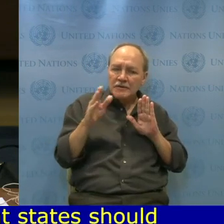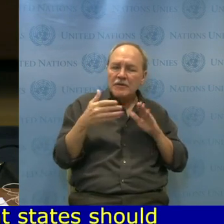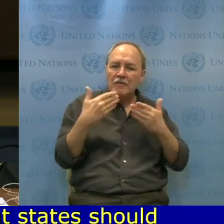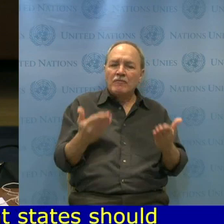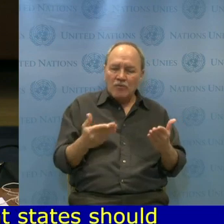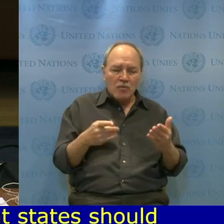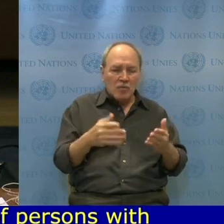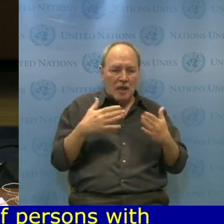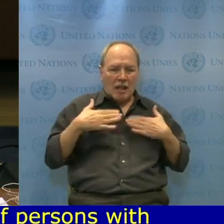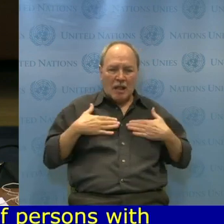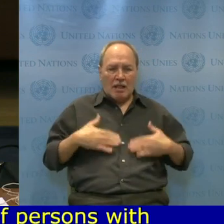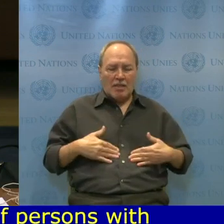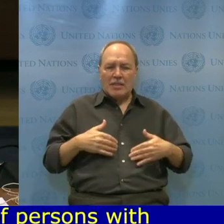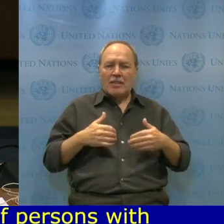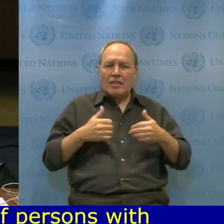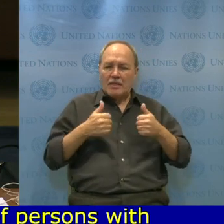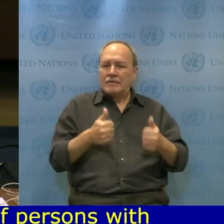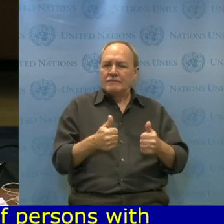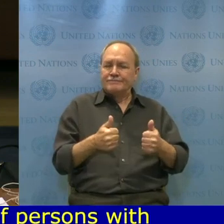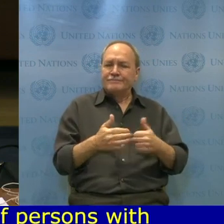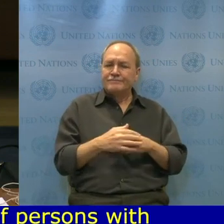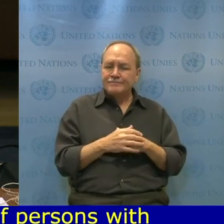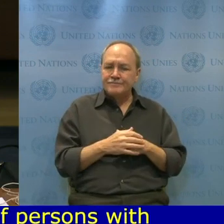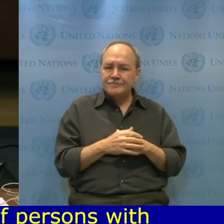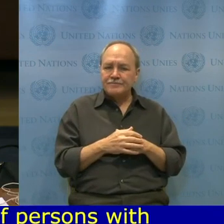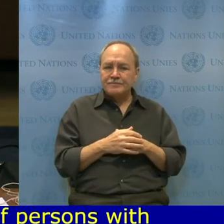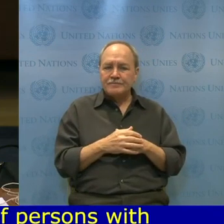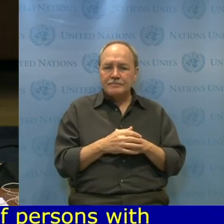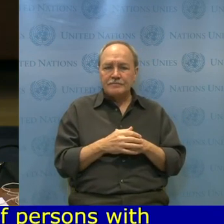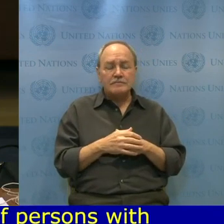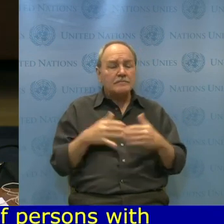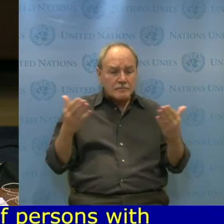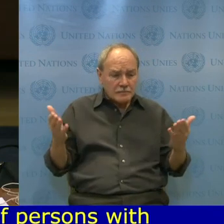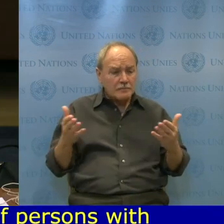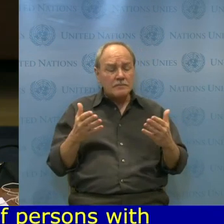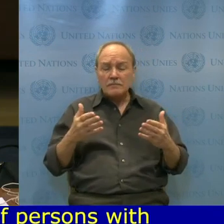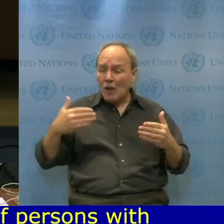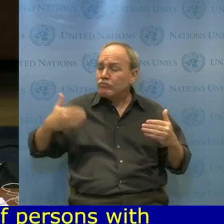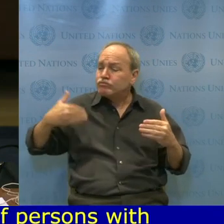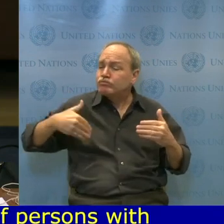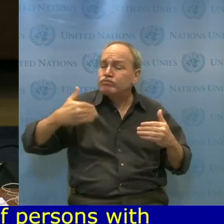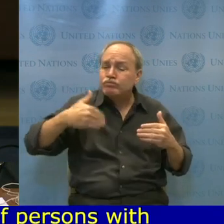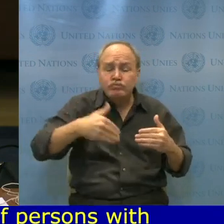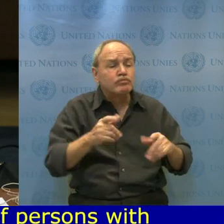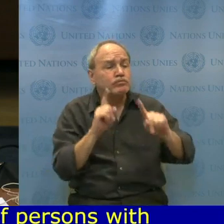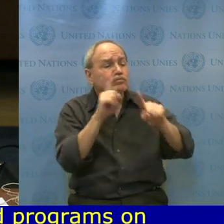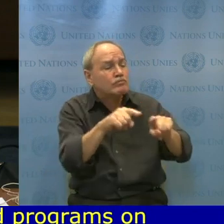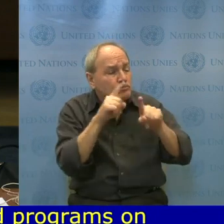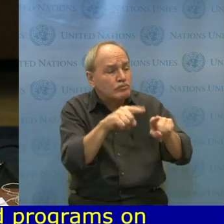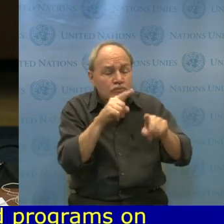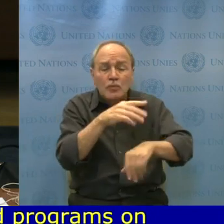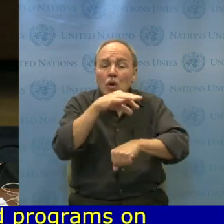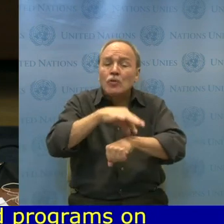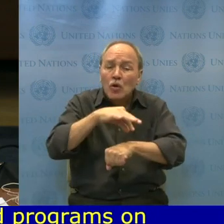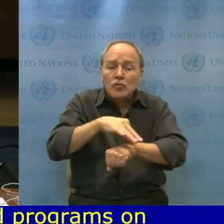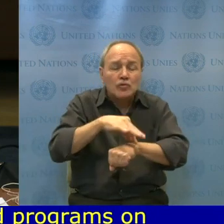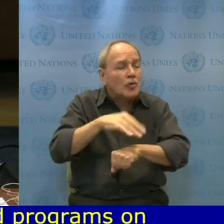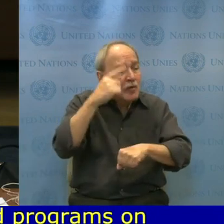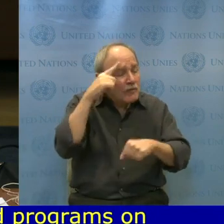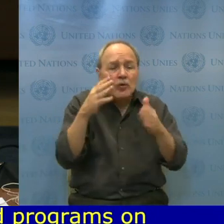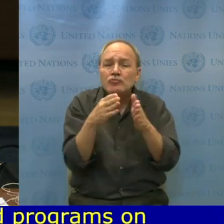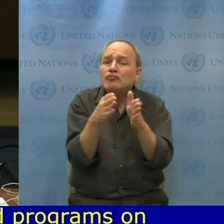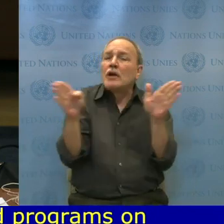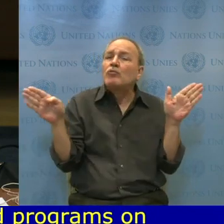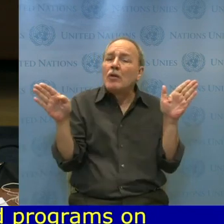care. Access to primary care is vital to deal with general health needs. However, it